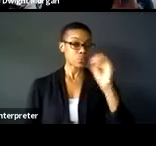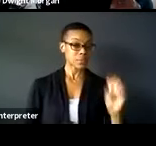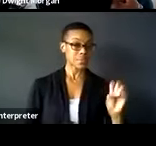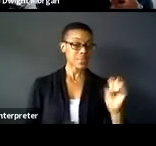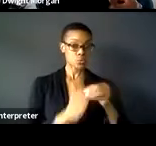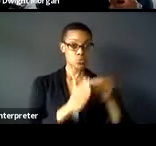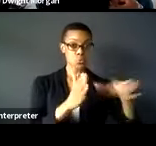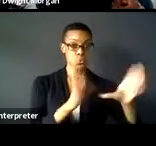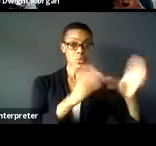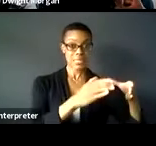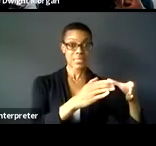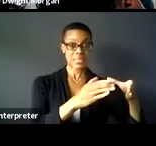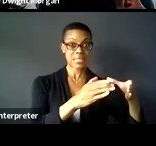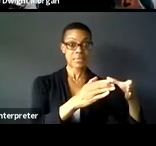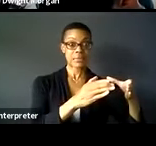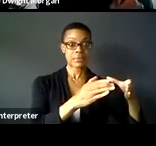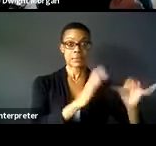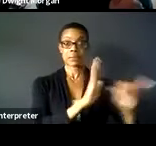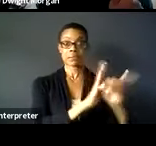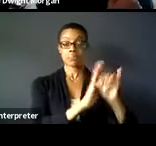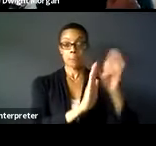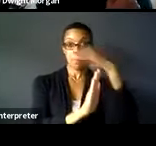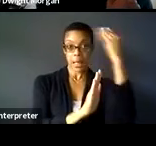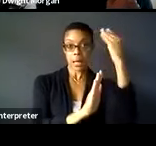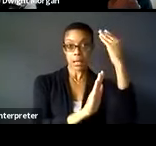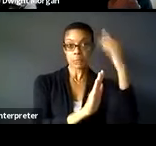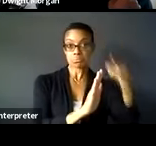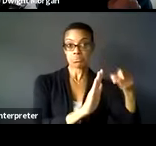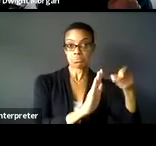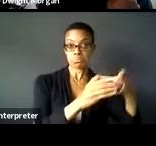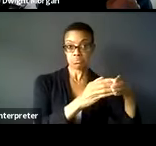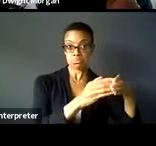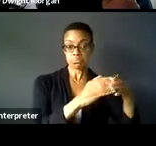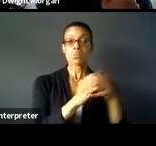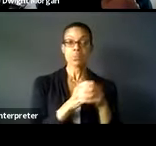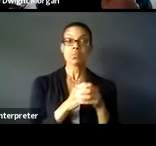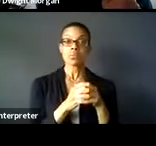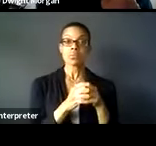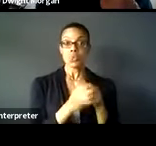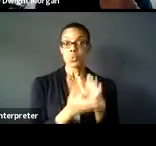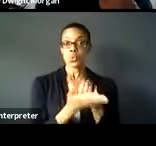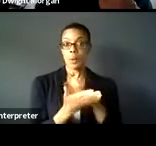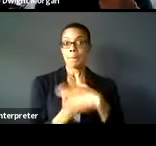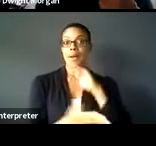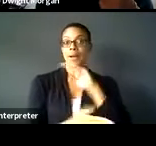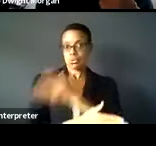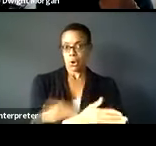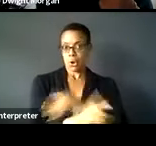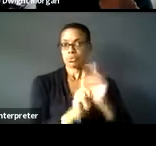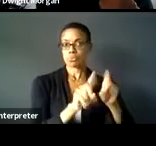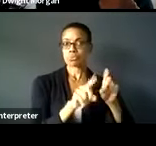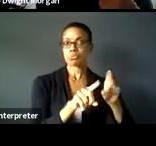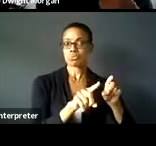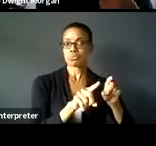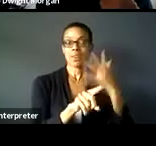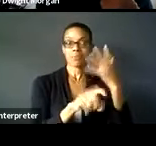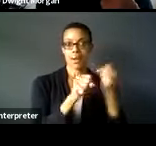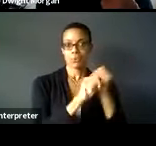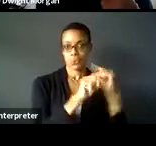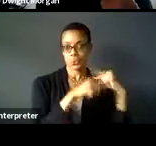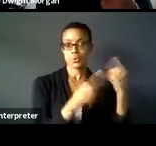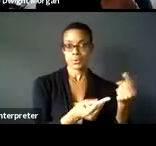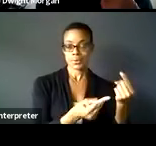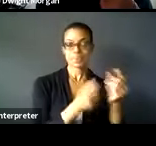student population identifying as Black. So this is a school that my daughter has been attending for the last